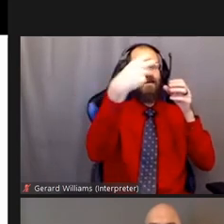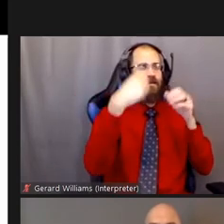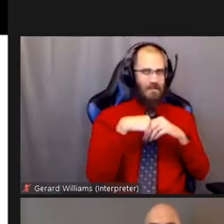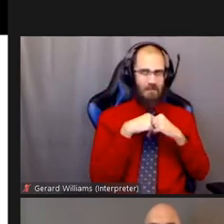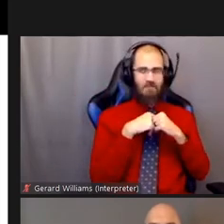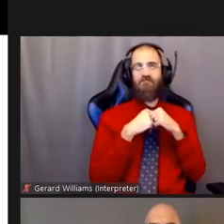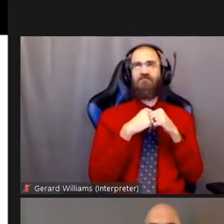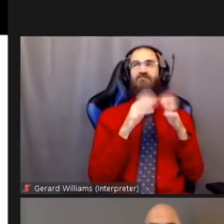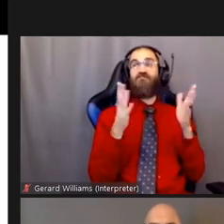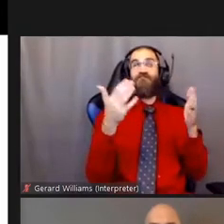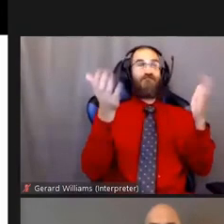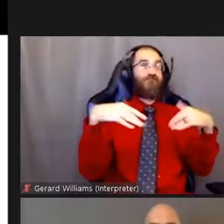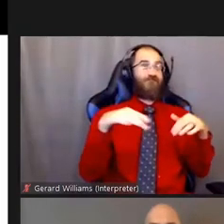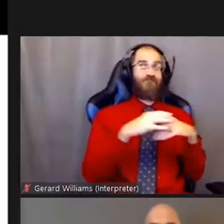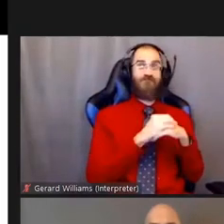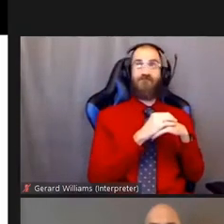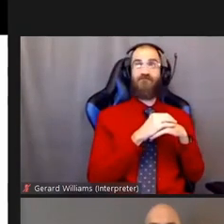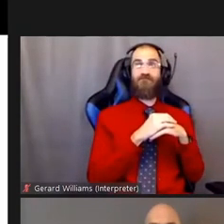On the next slide,